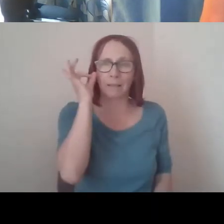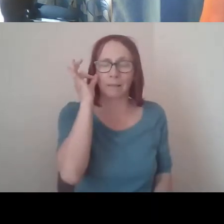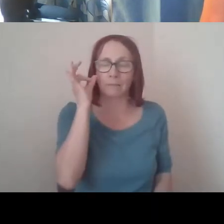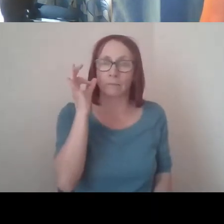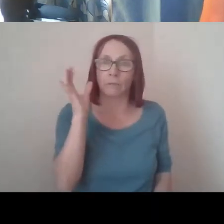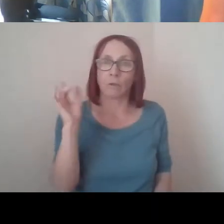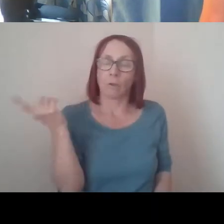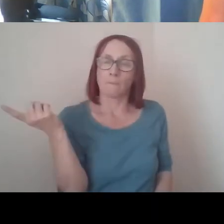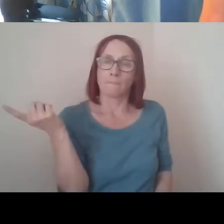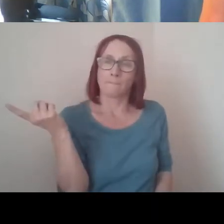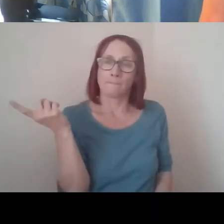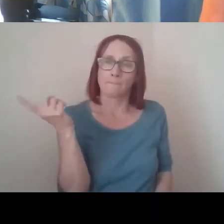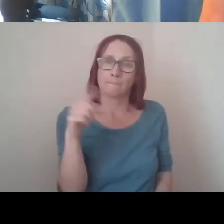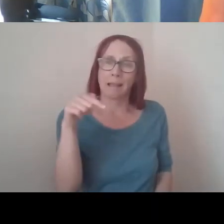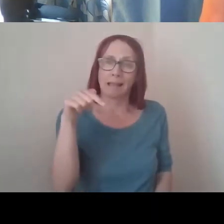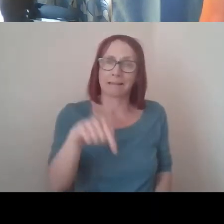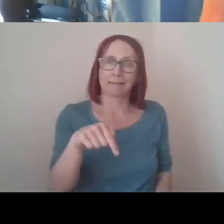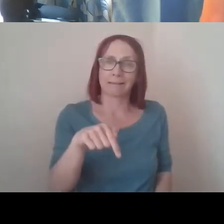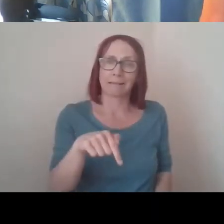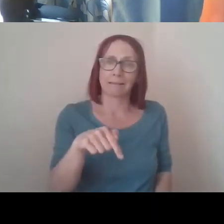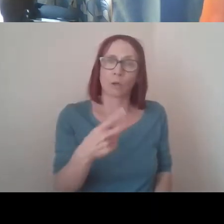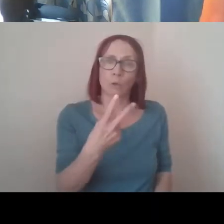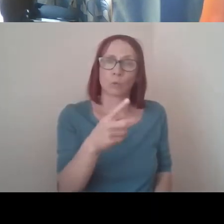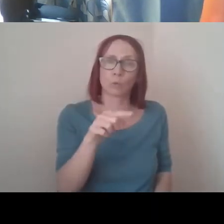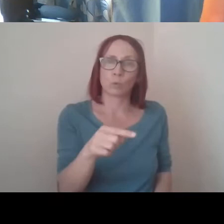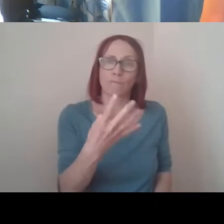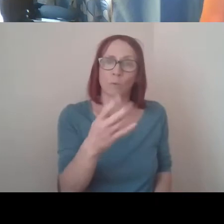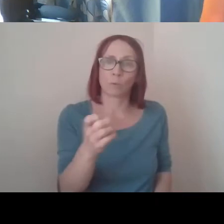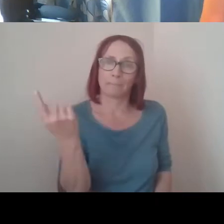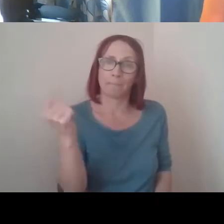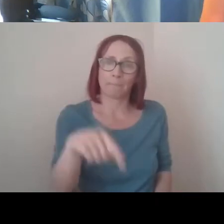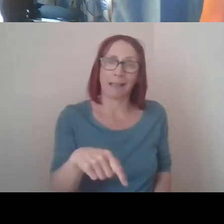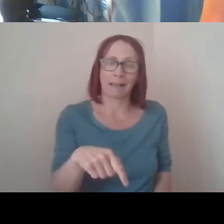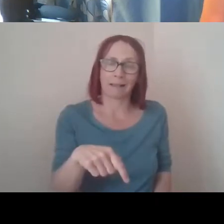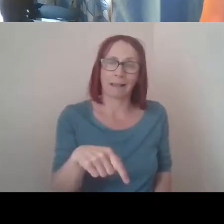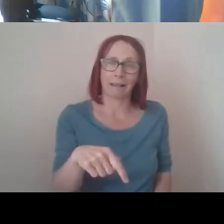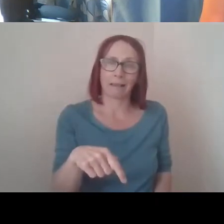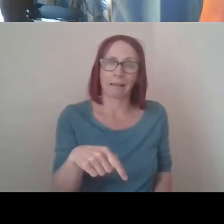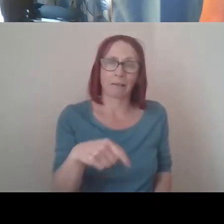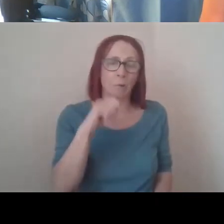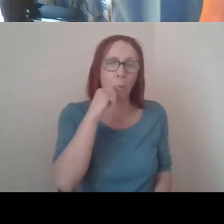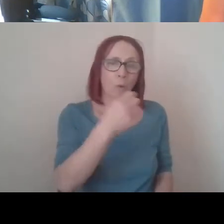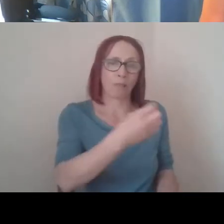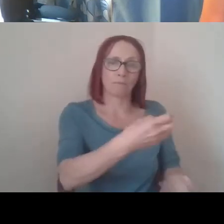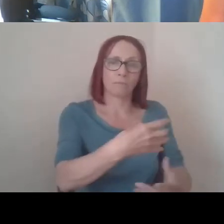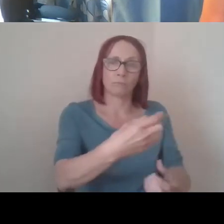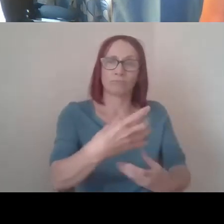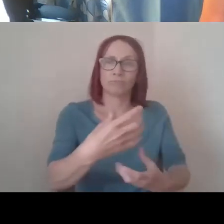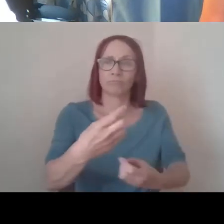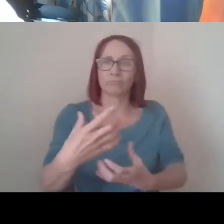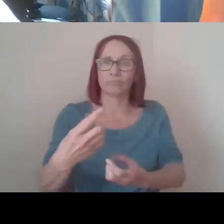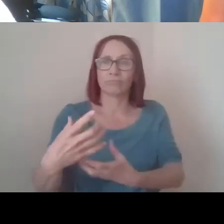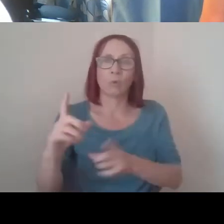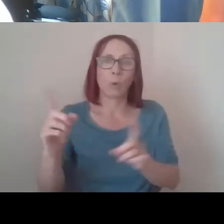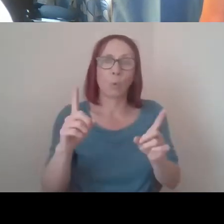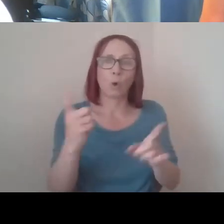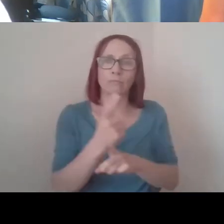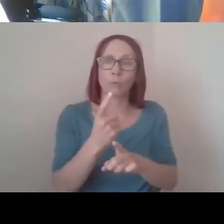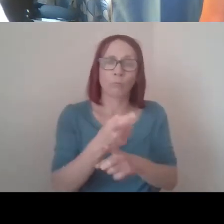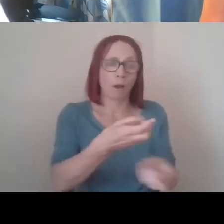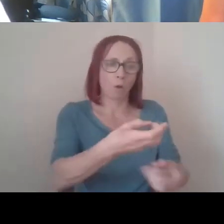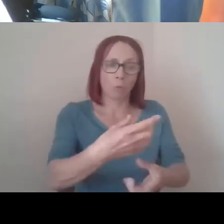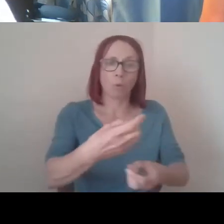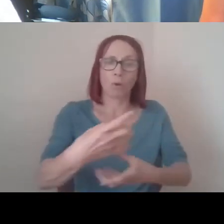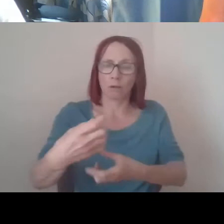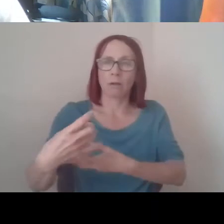at about 2:40, and then we'll hear from each of the groups, find out a little bit more about what you've talked about. And then if there are any